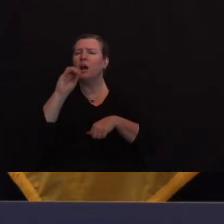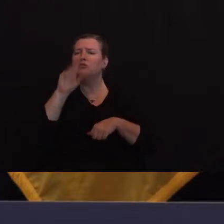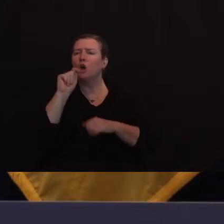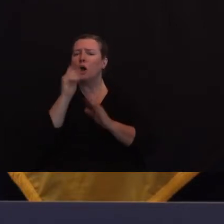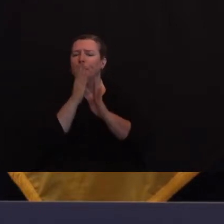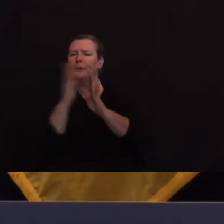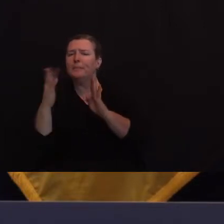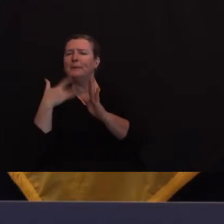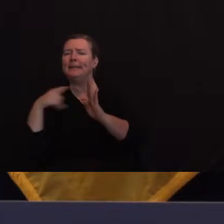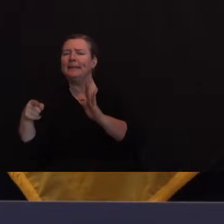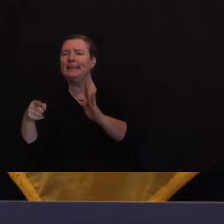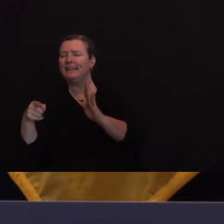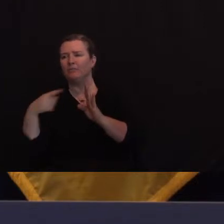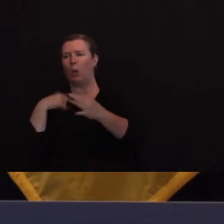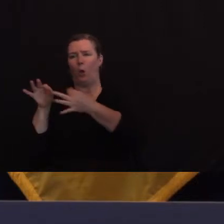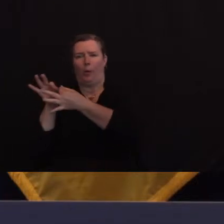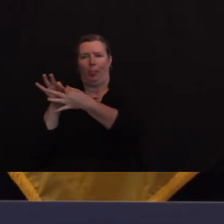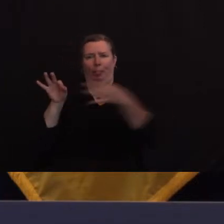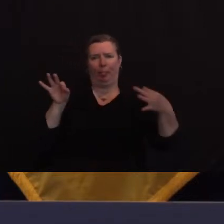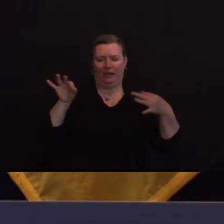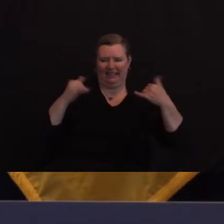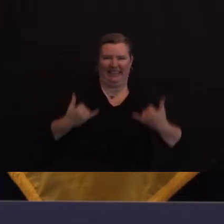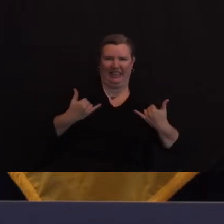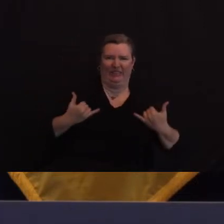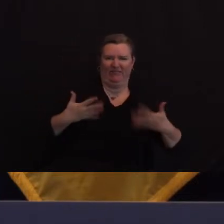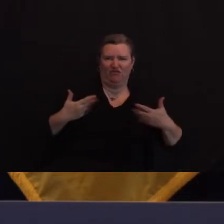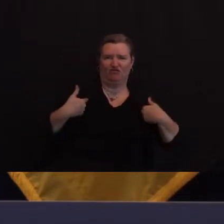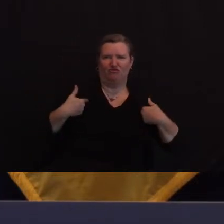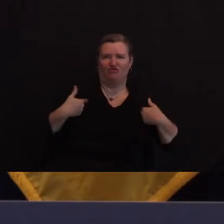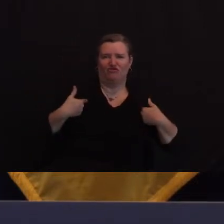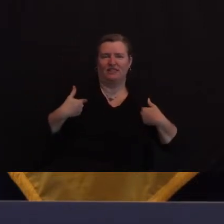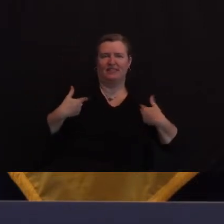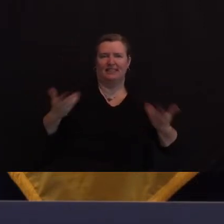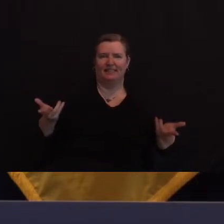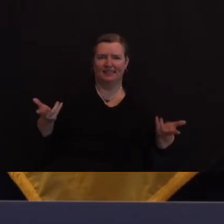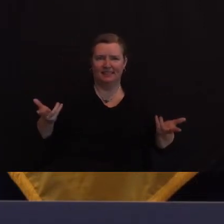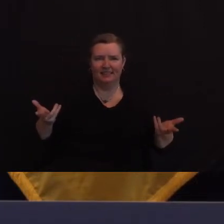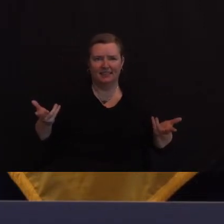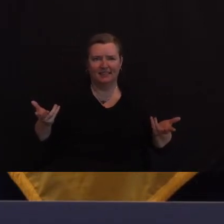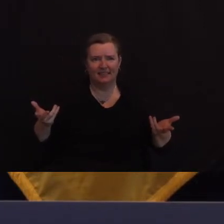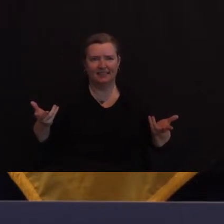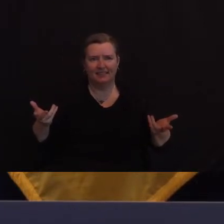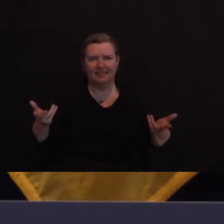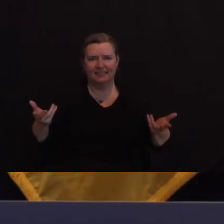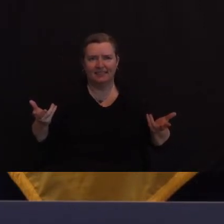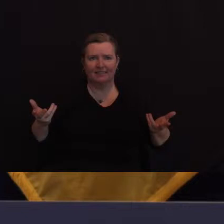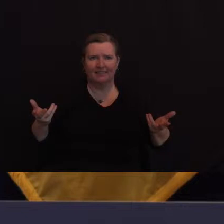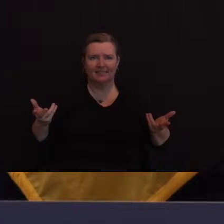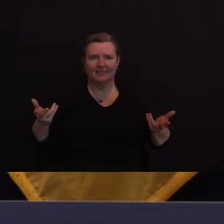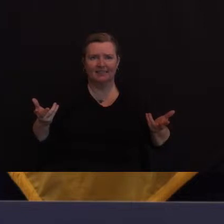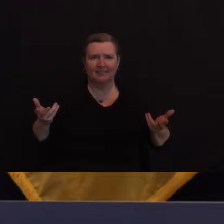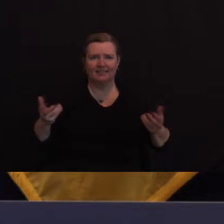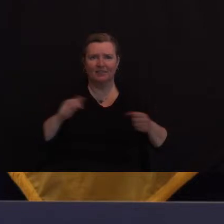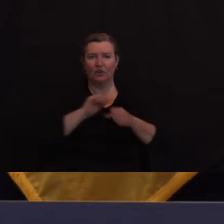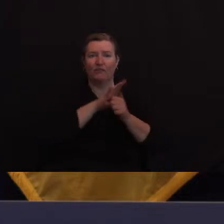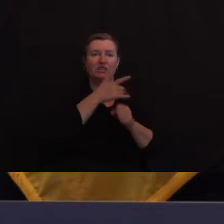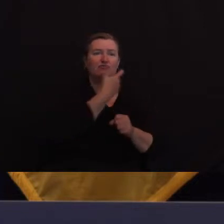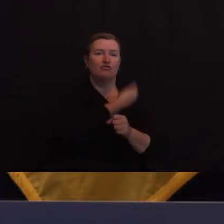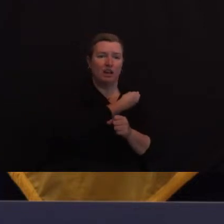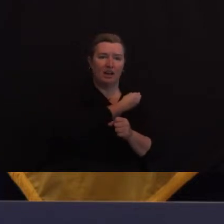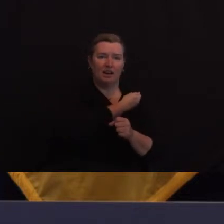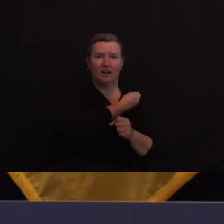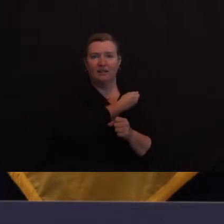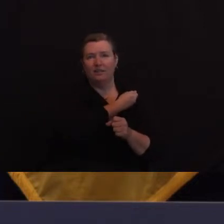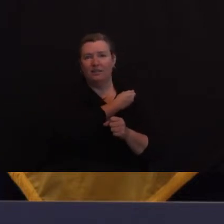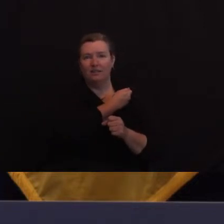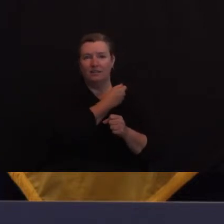I hope not that. Is it going to be every 5 years, 10 years, no more? Those questions remain. And my guess is, to the extent that we have